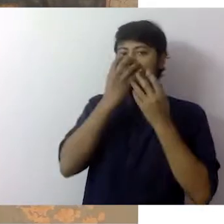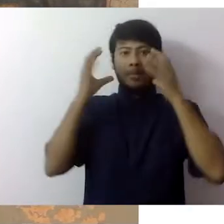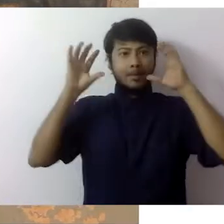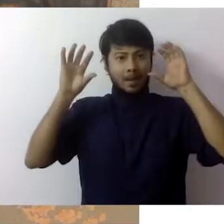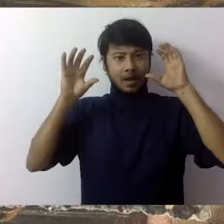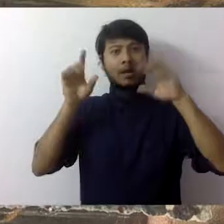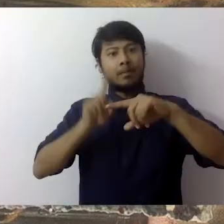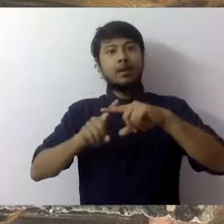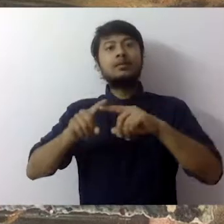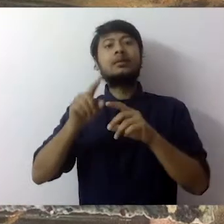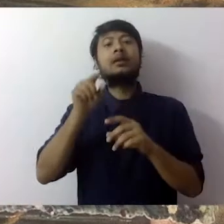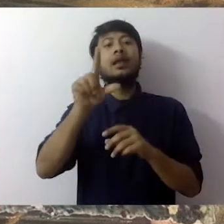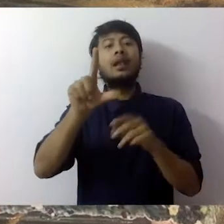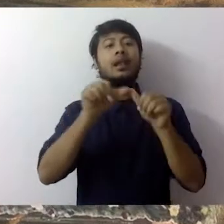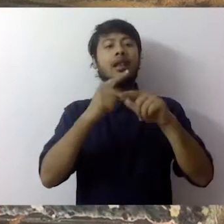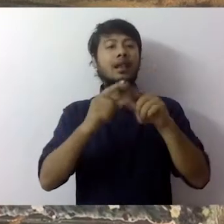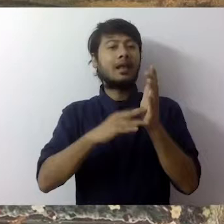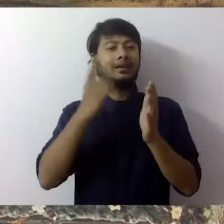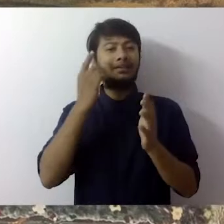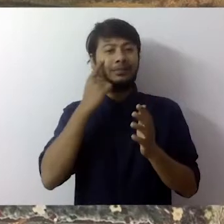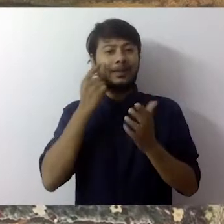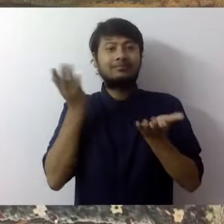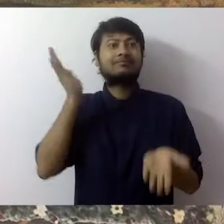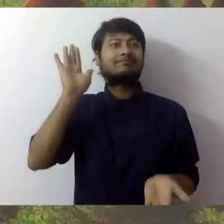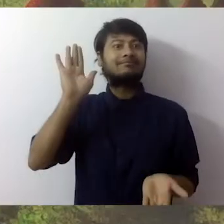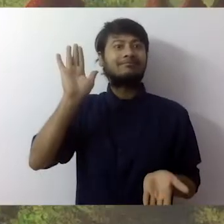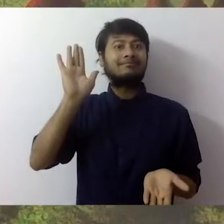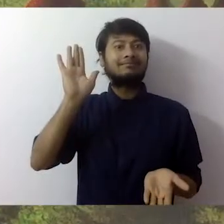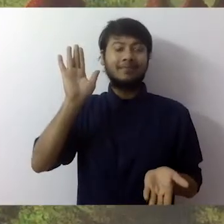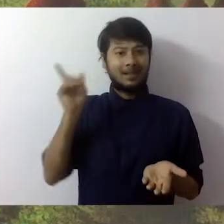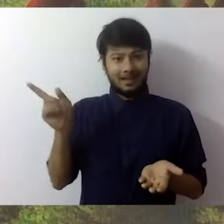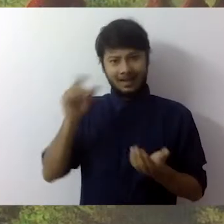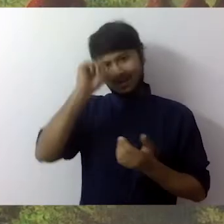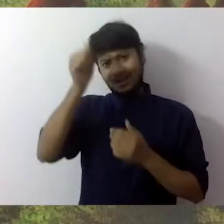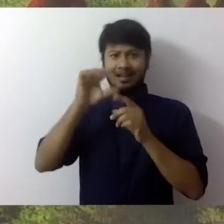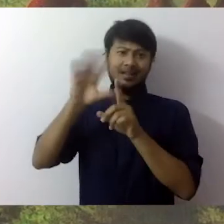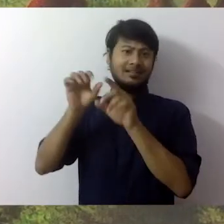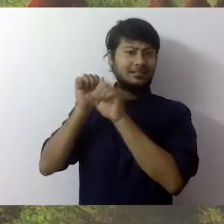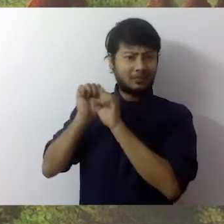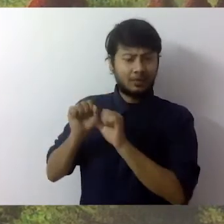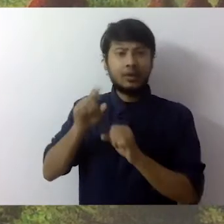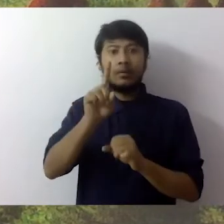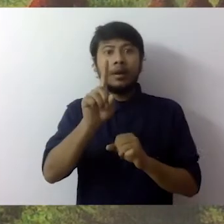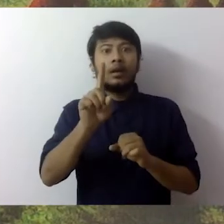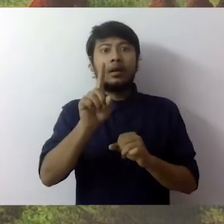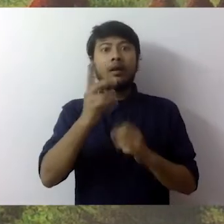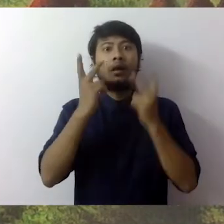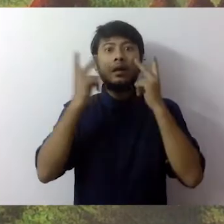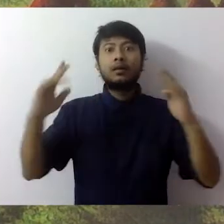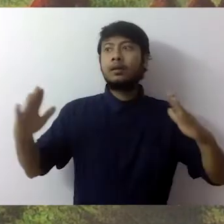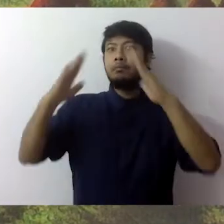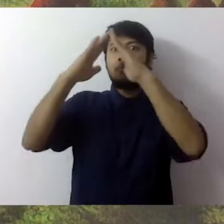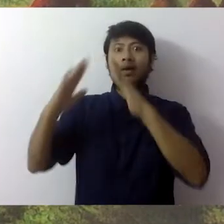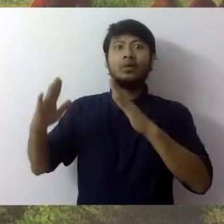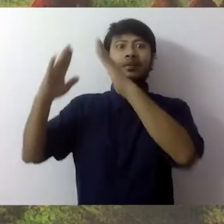of his navel. The figures are cut out from a print and the backdrop depicts the Ringenberg Castle in Switzerland with an